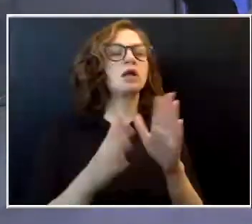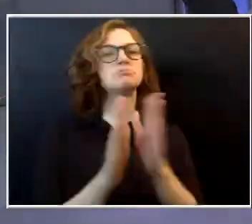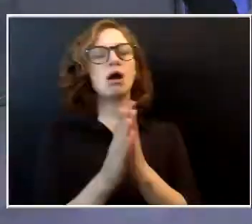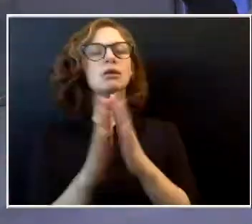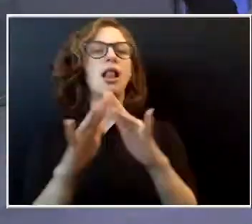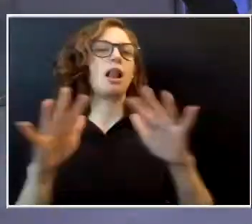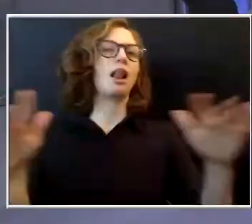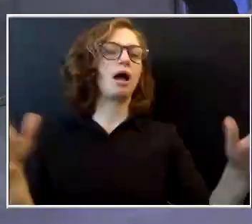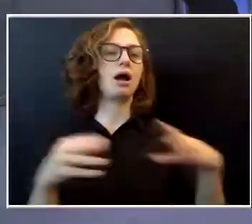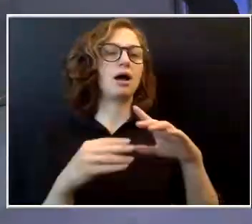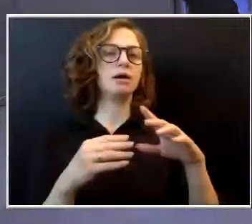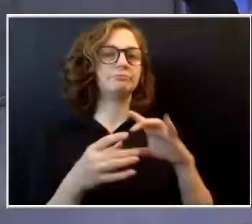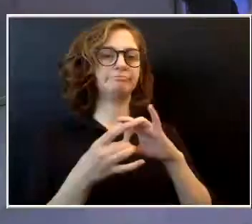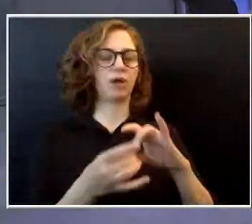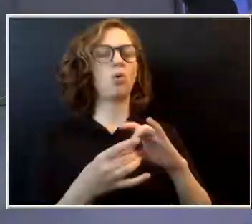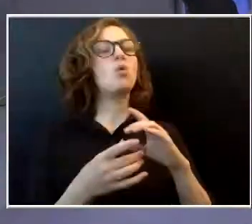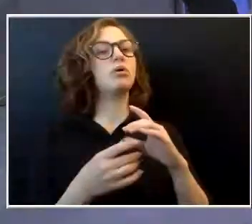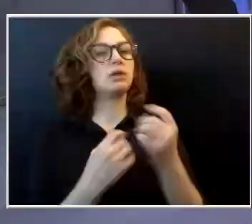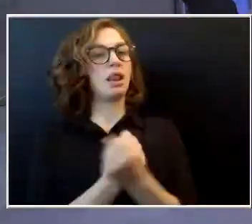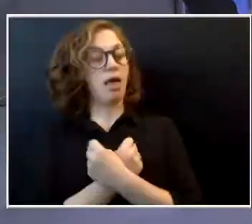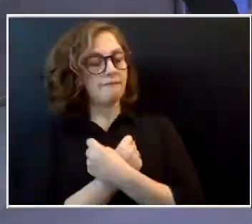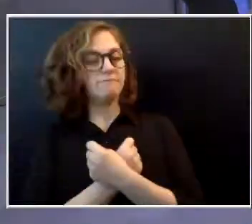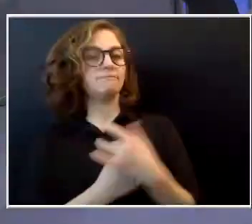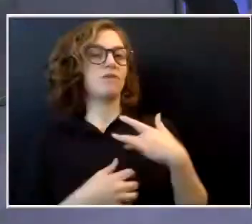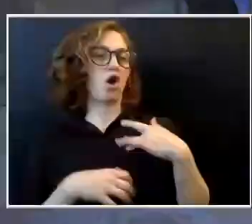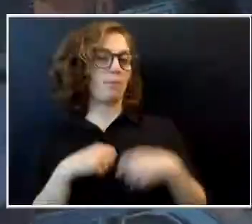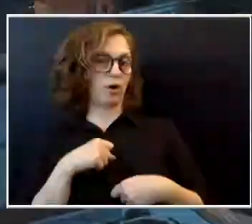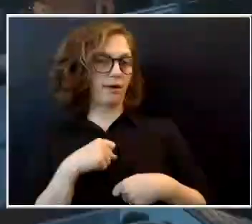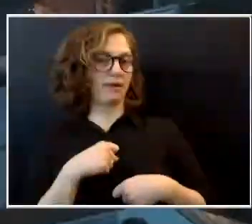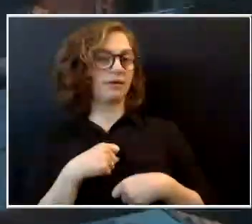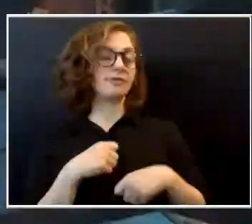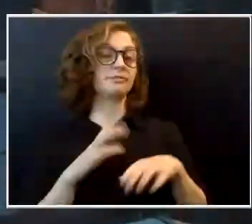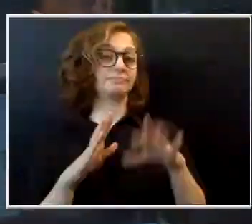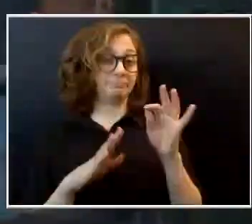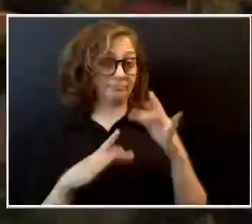out broken heart syndrome is a real medical diagnosis.